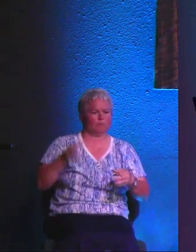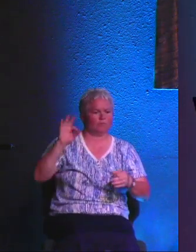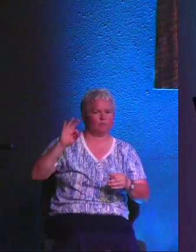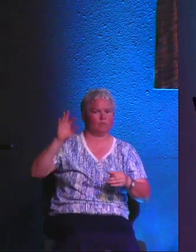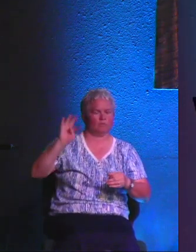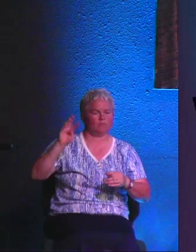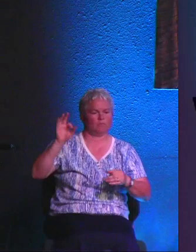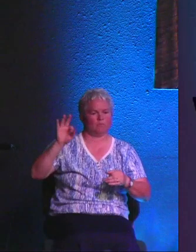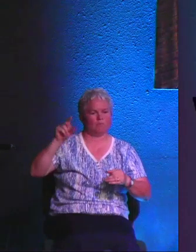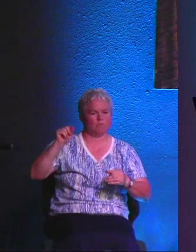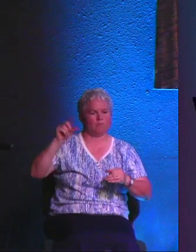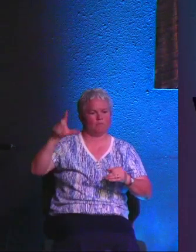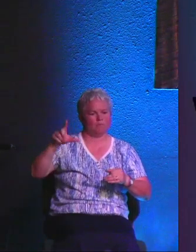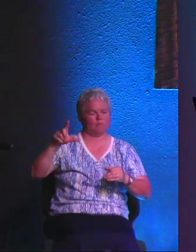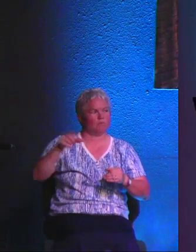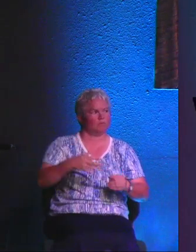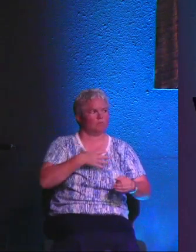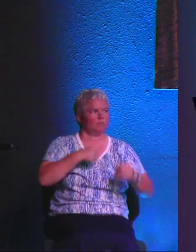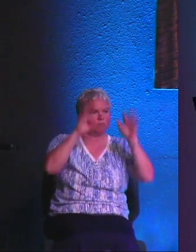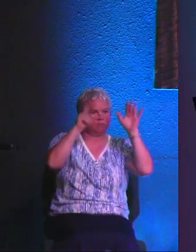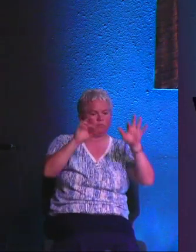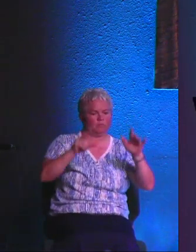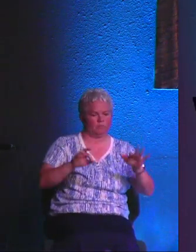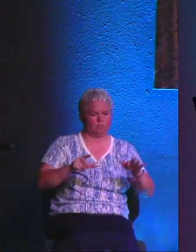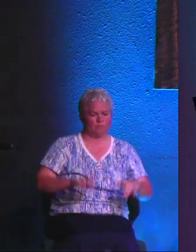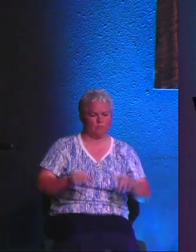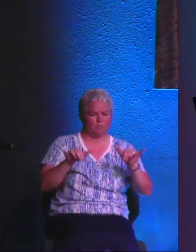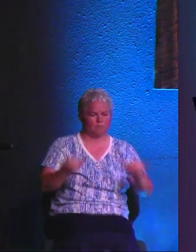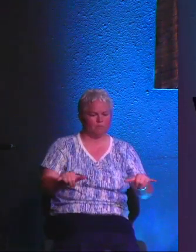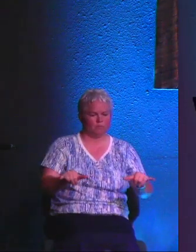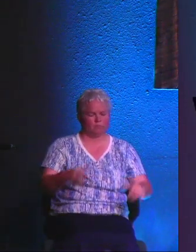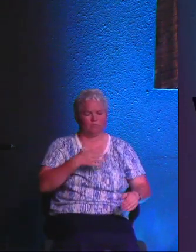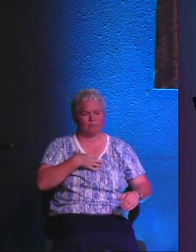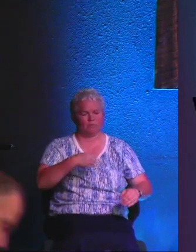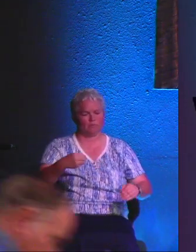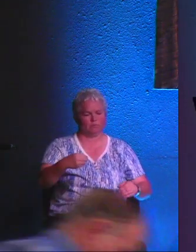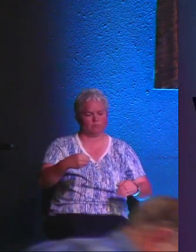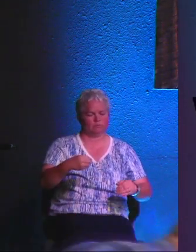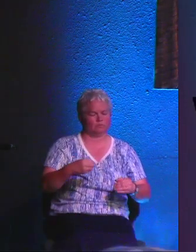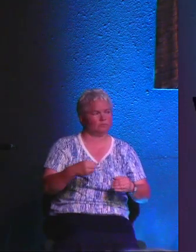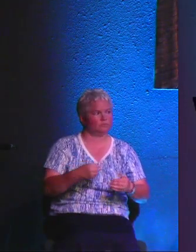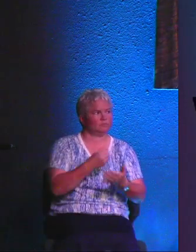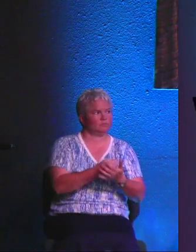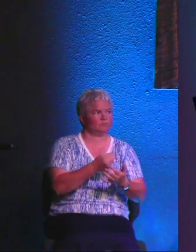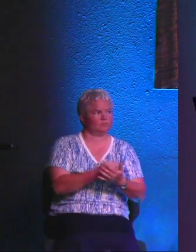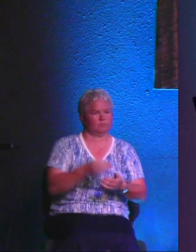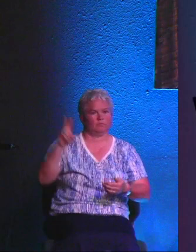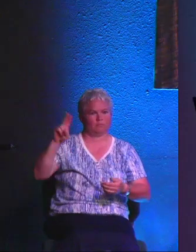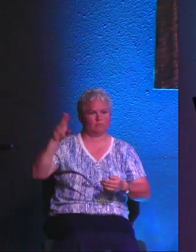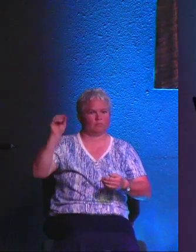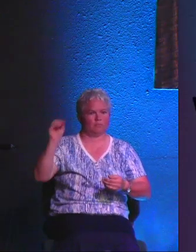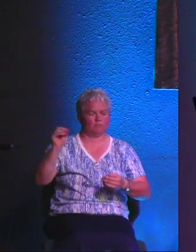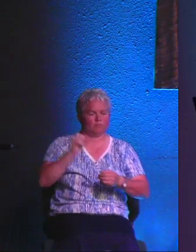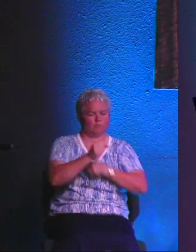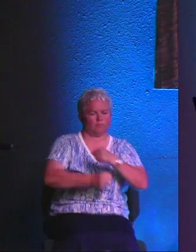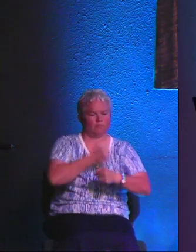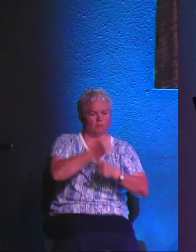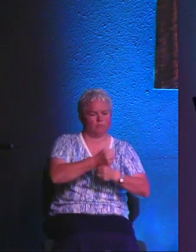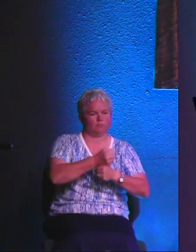during a particularly icy winter. They planned to stay at the same hotel where they spent their honeymoon 20 years